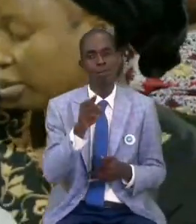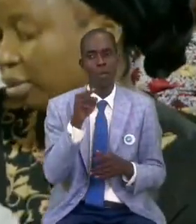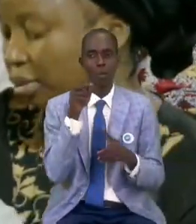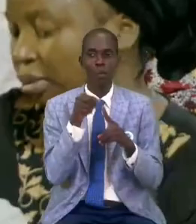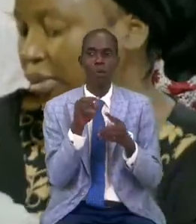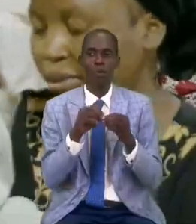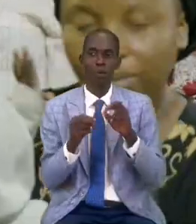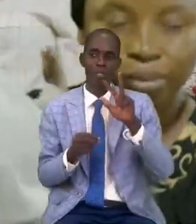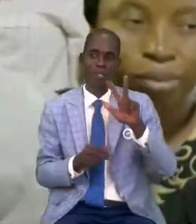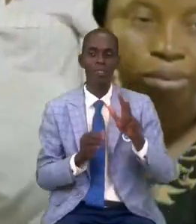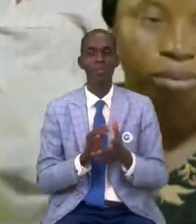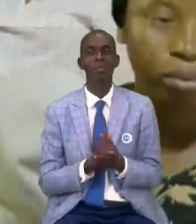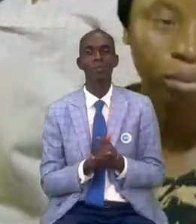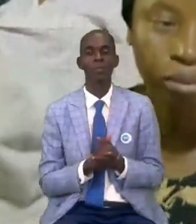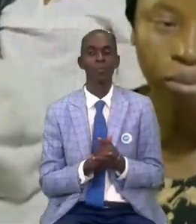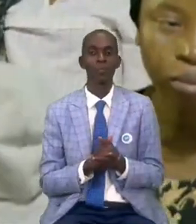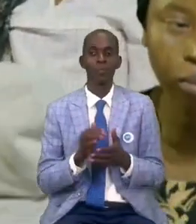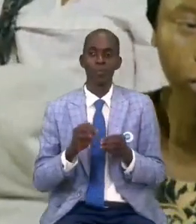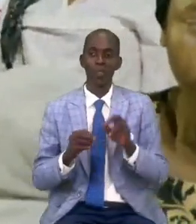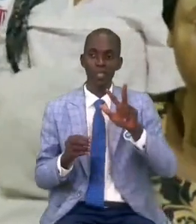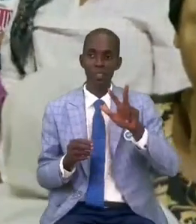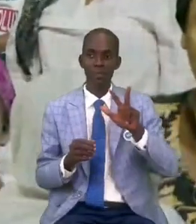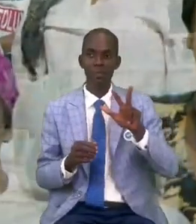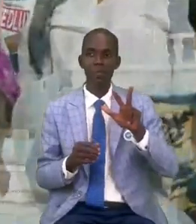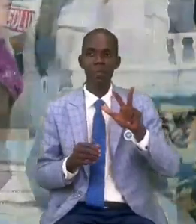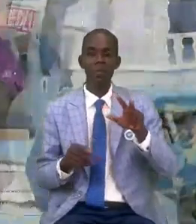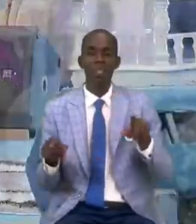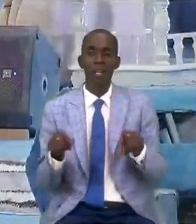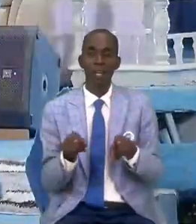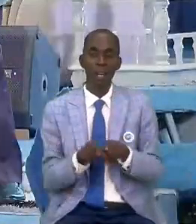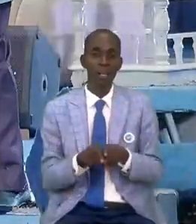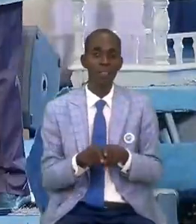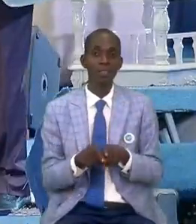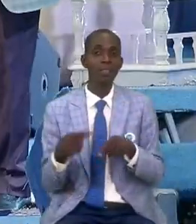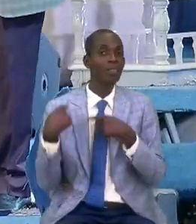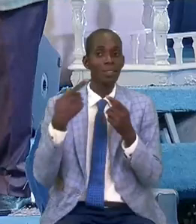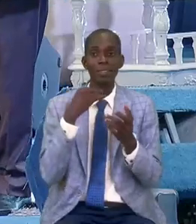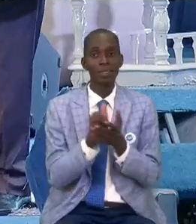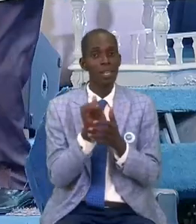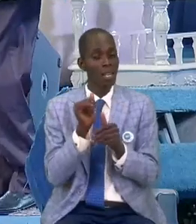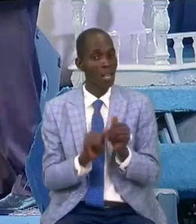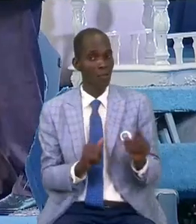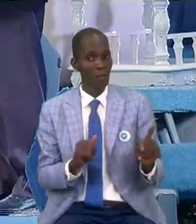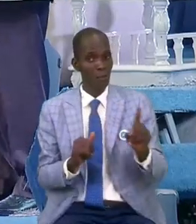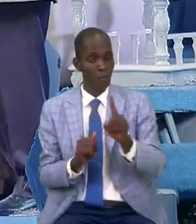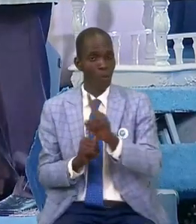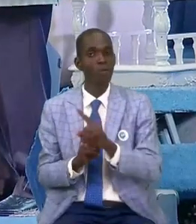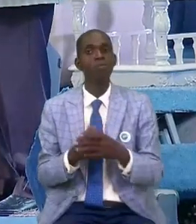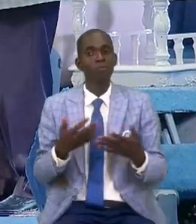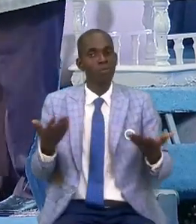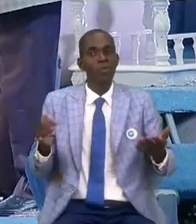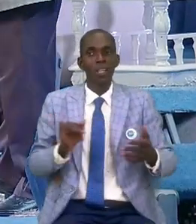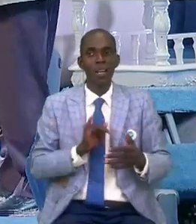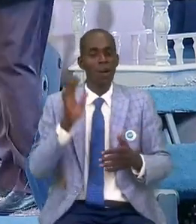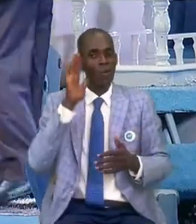said everyone, I could have told you, you know, this testimony and that testimony you've been hearing, but I'm going to, you know, give